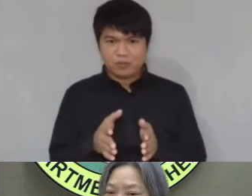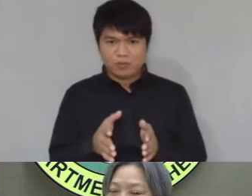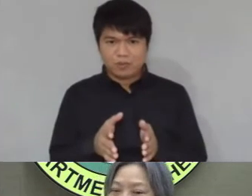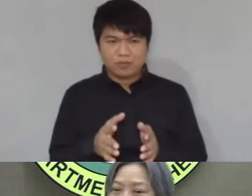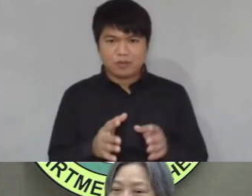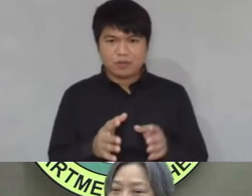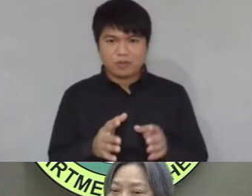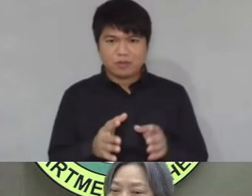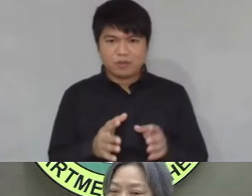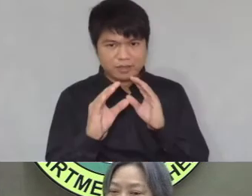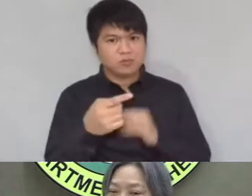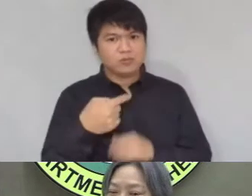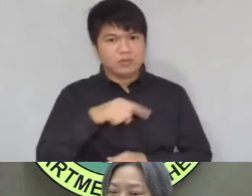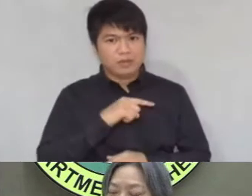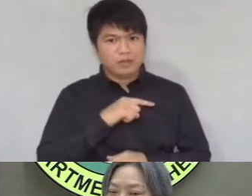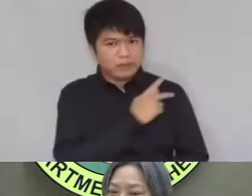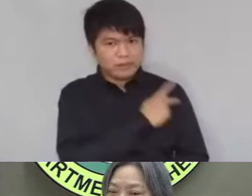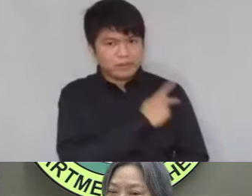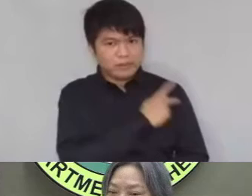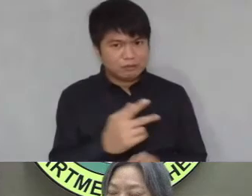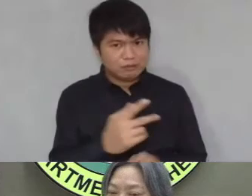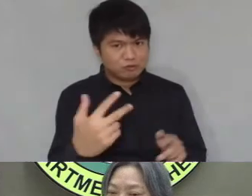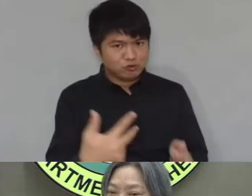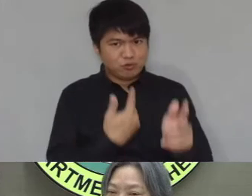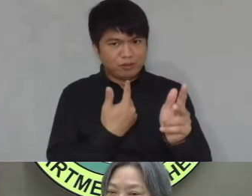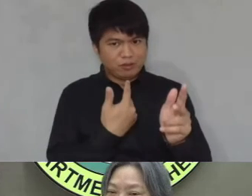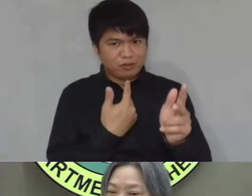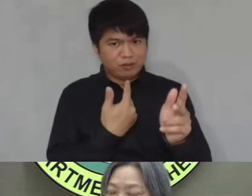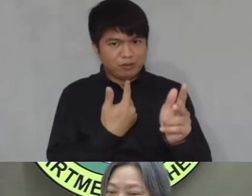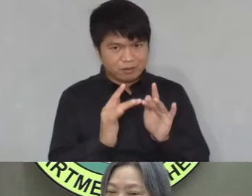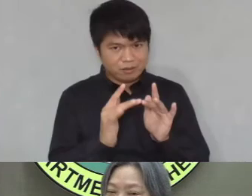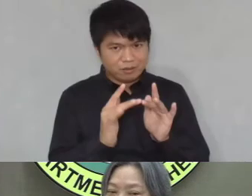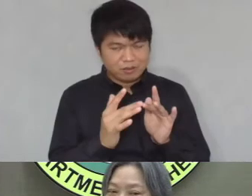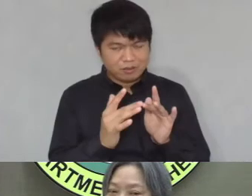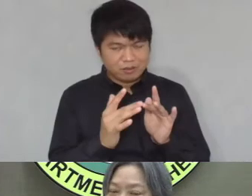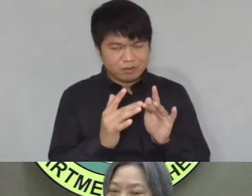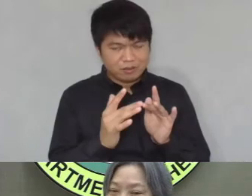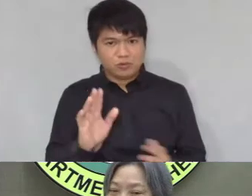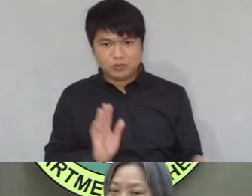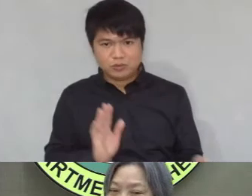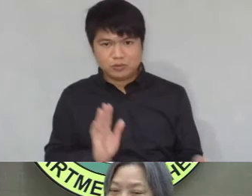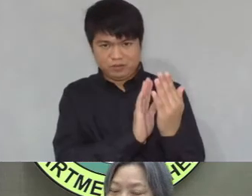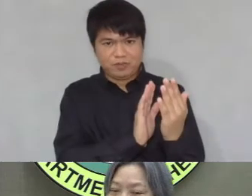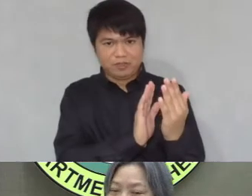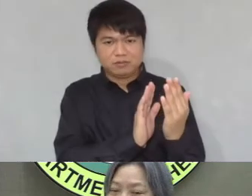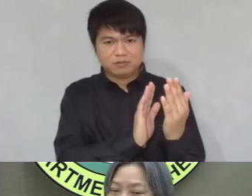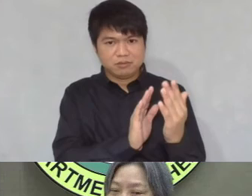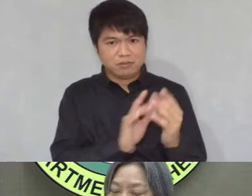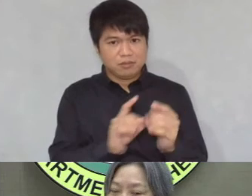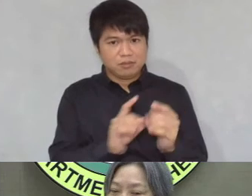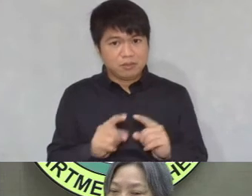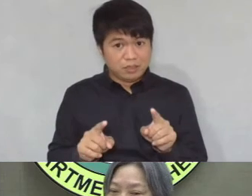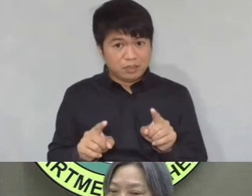attitude and the way we deliver and the way we communicate with our patients online and the way we communicate with them offline